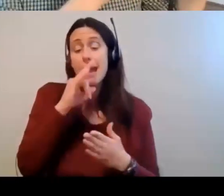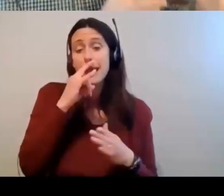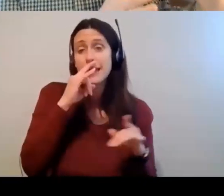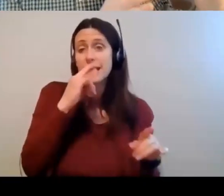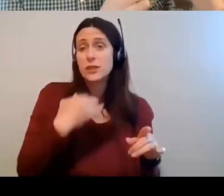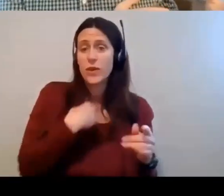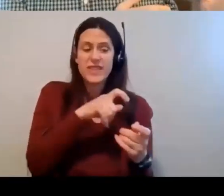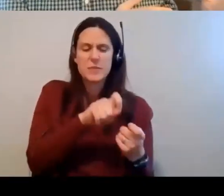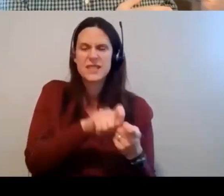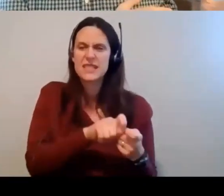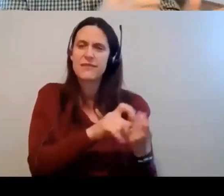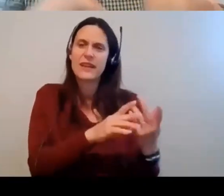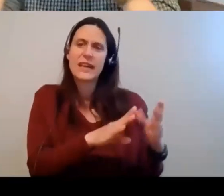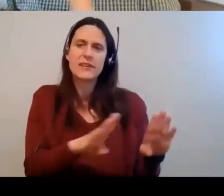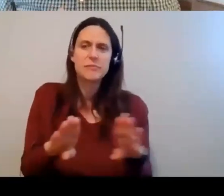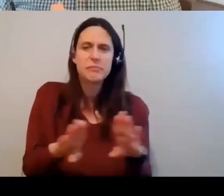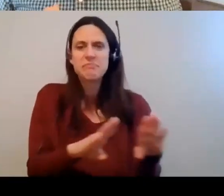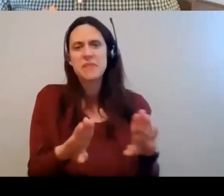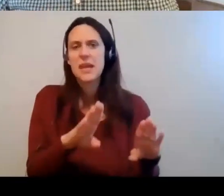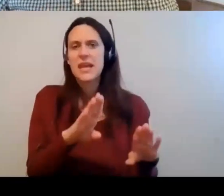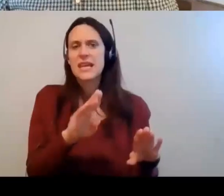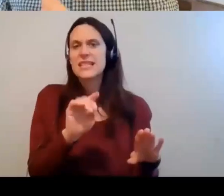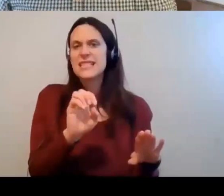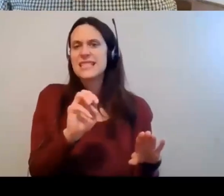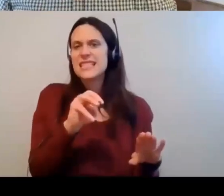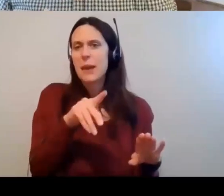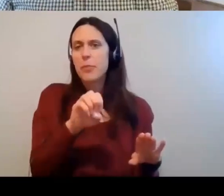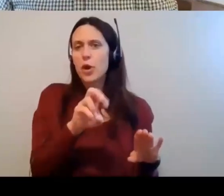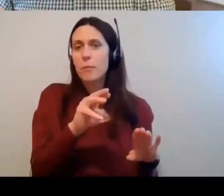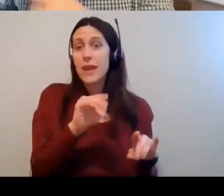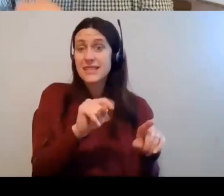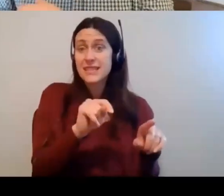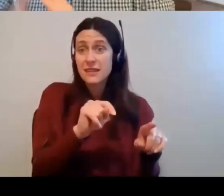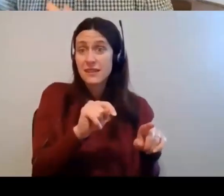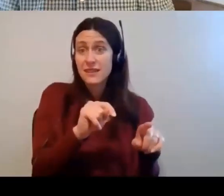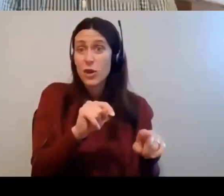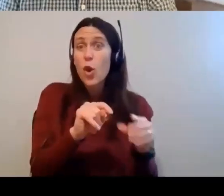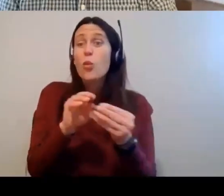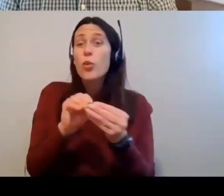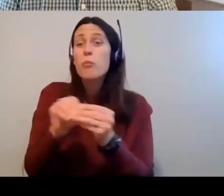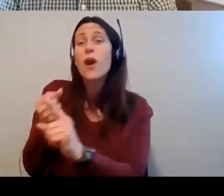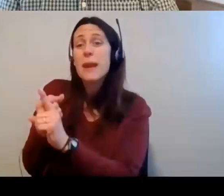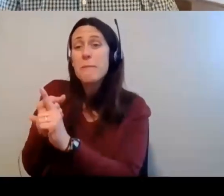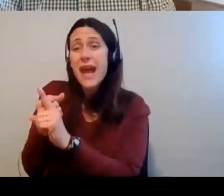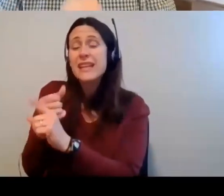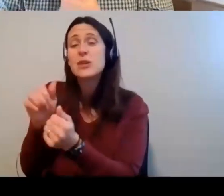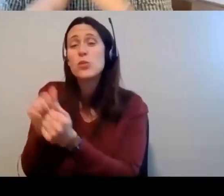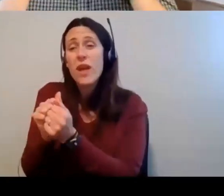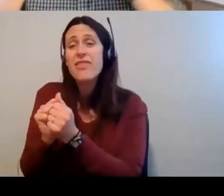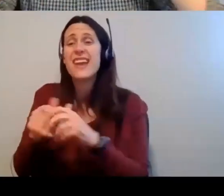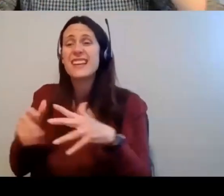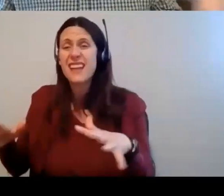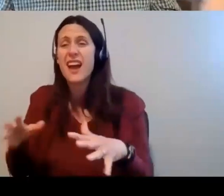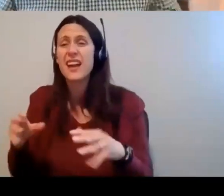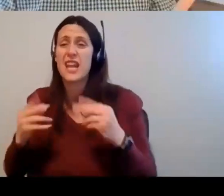a certain temperament in childhood are more impacted with anxiety and depression during the pandemic.